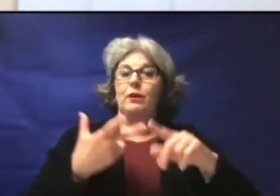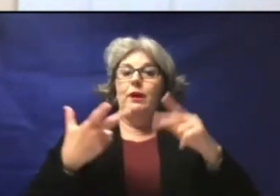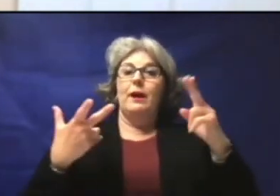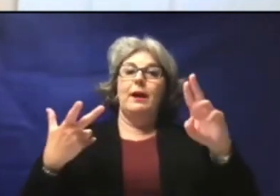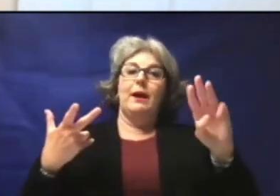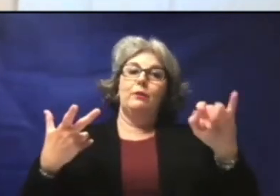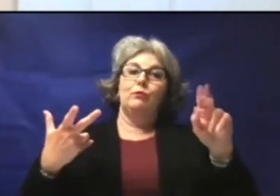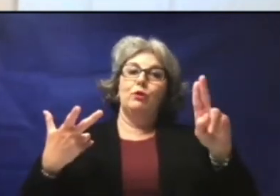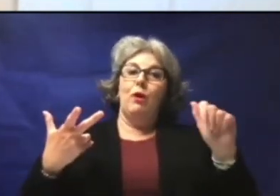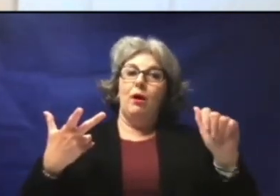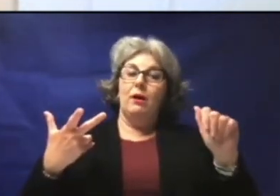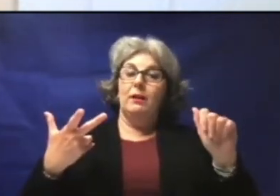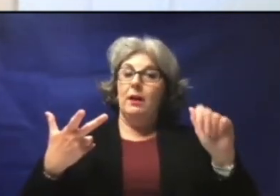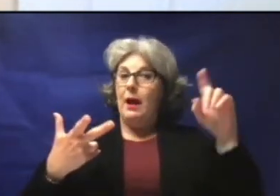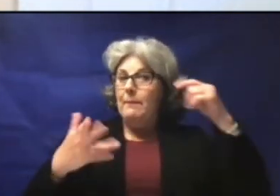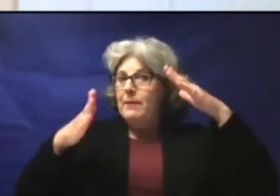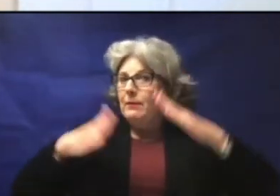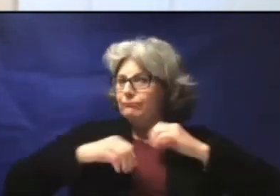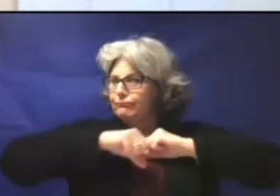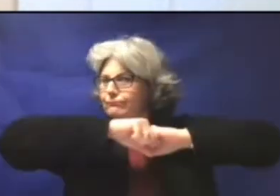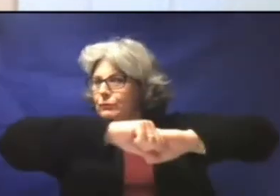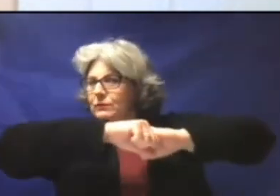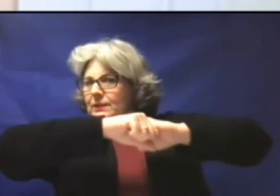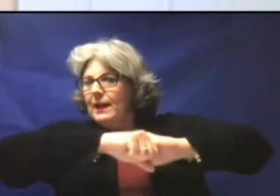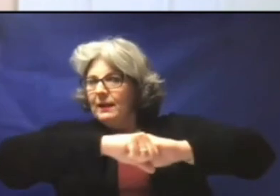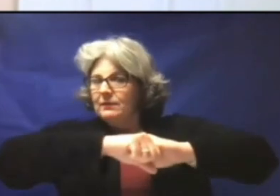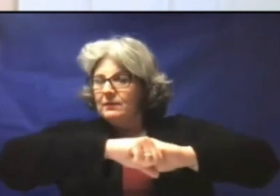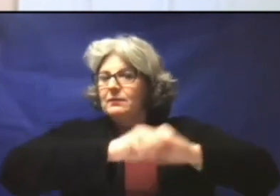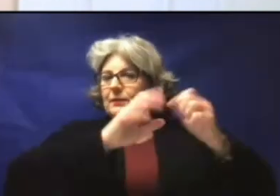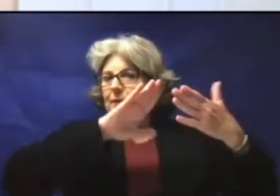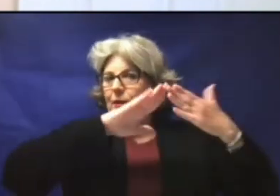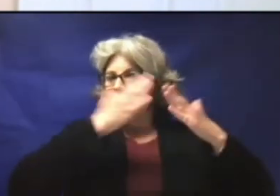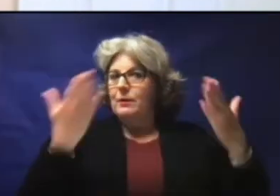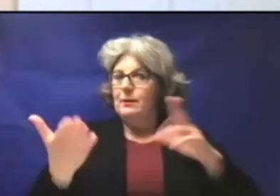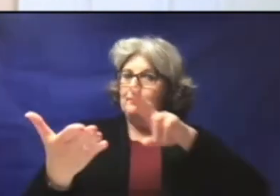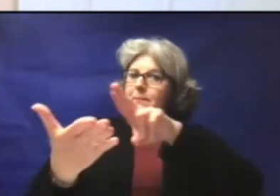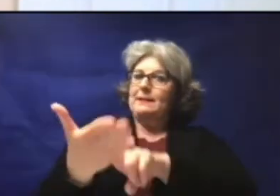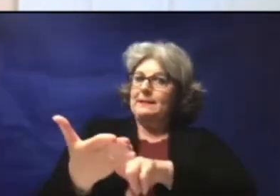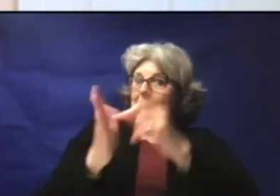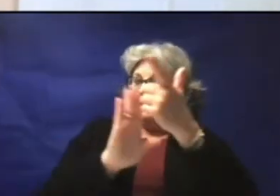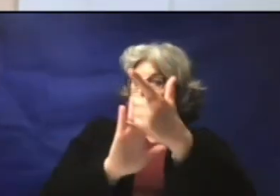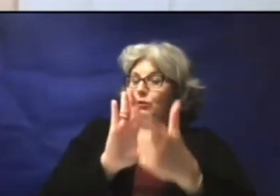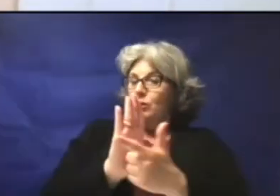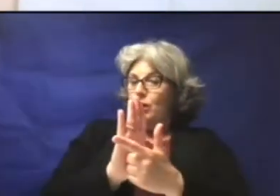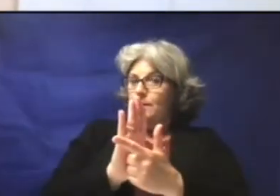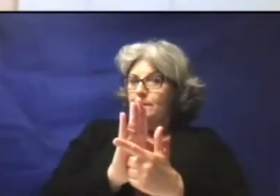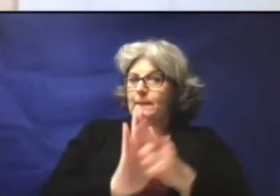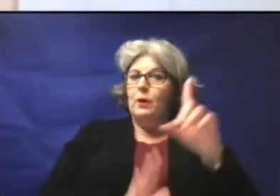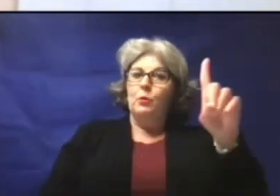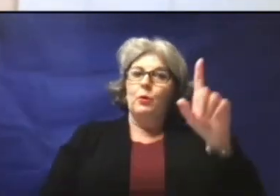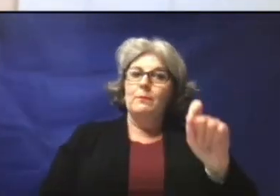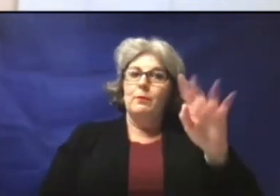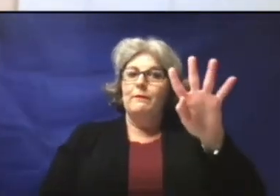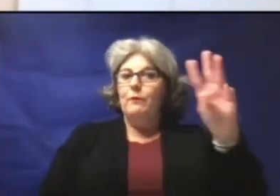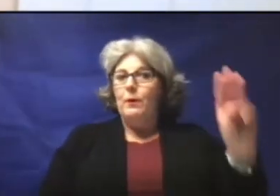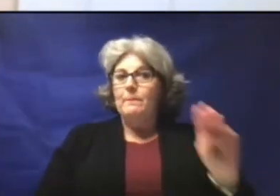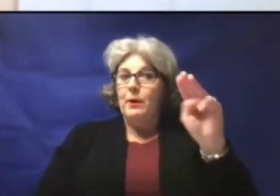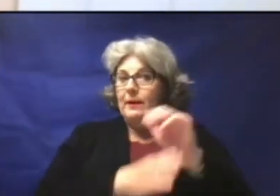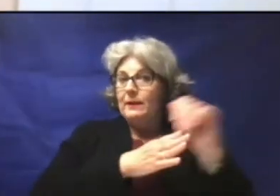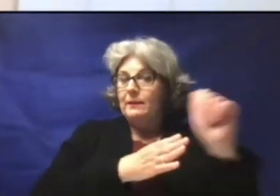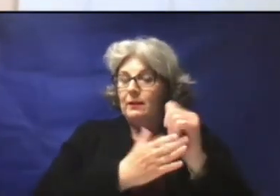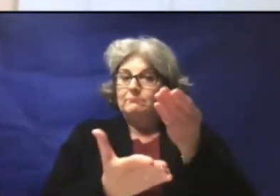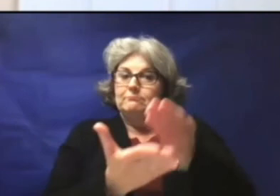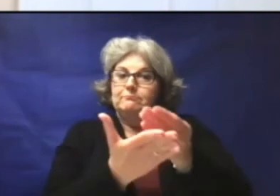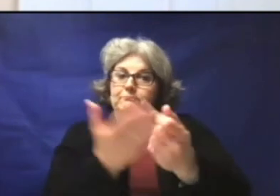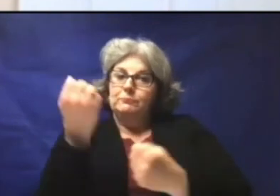Newsom has taken steps to protect and defend our community by signing into law $1.4 million in funding